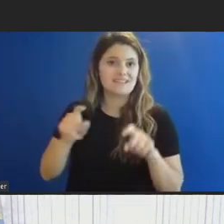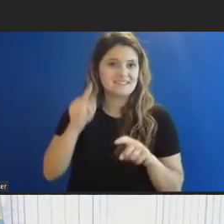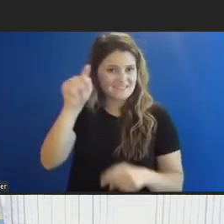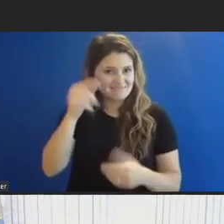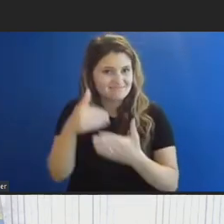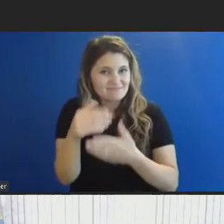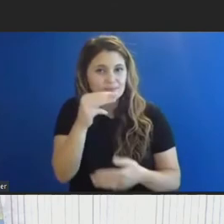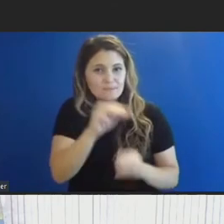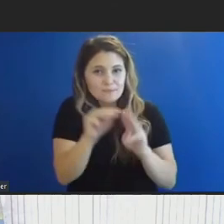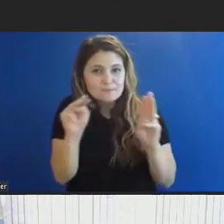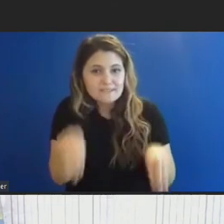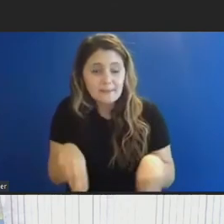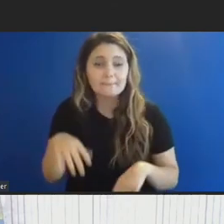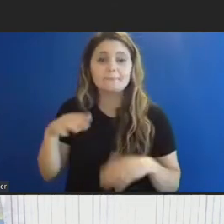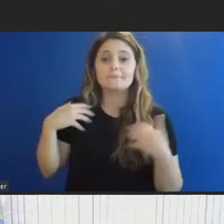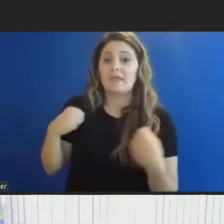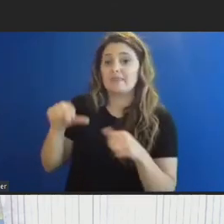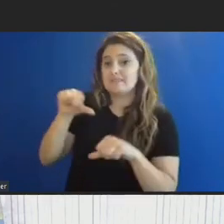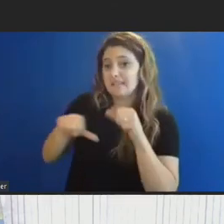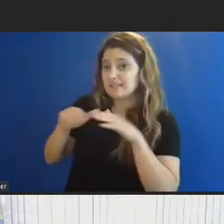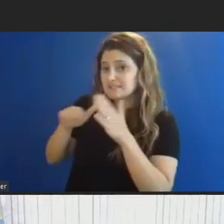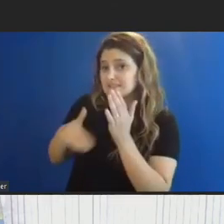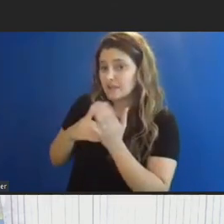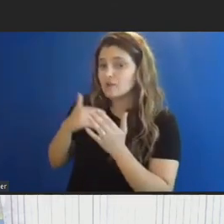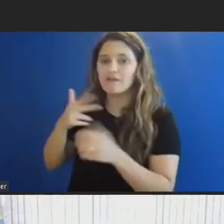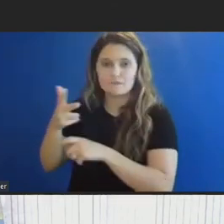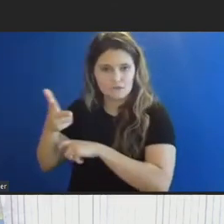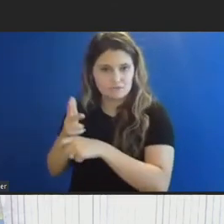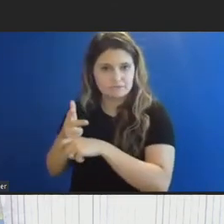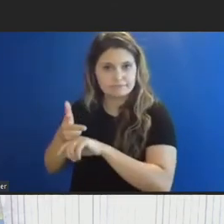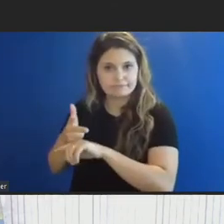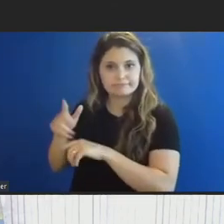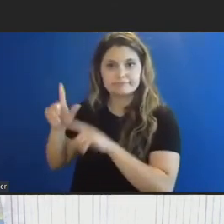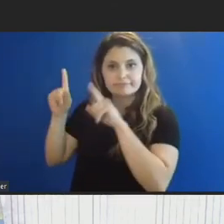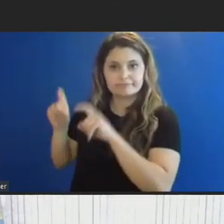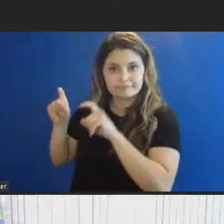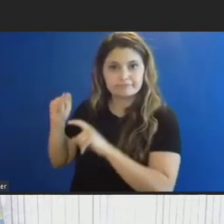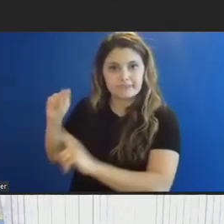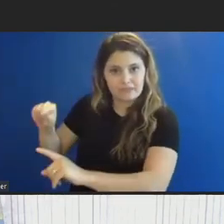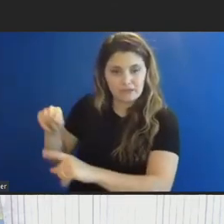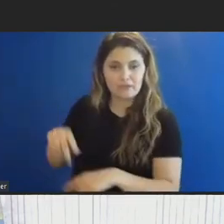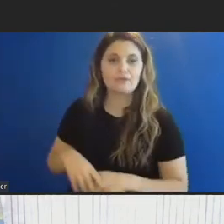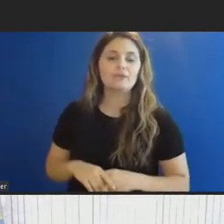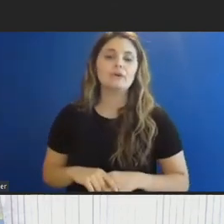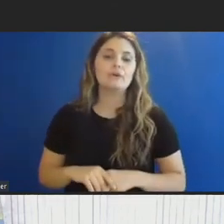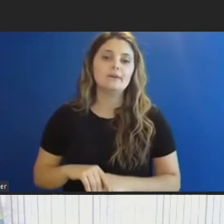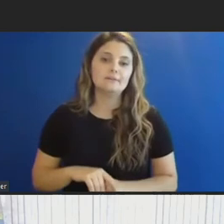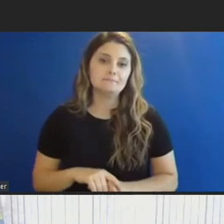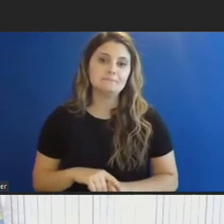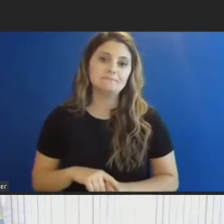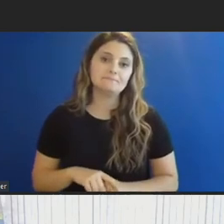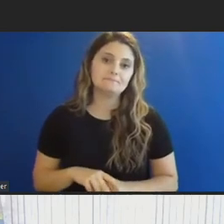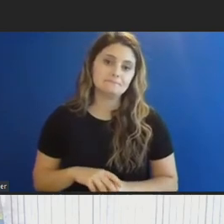Health Science Center student or faculty member, there's a drive-through clinic at the Health Science Center.